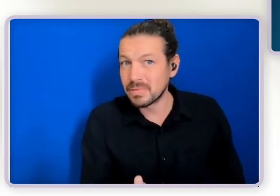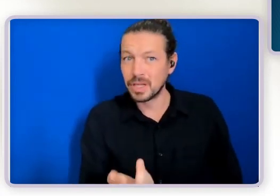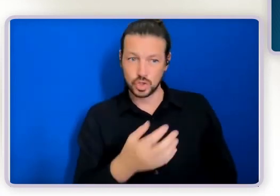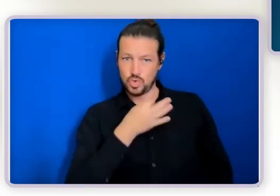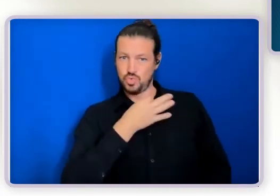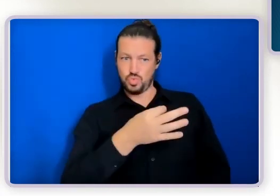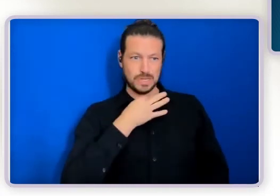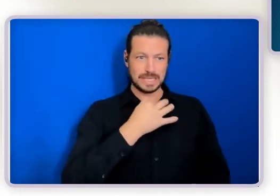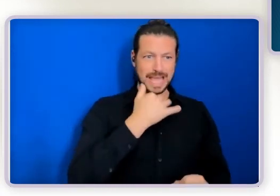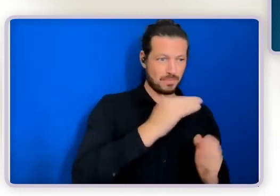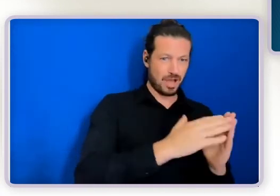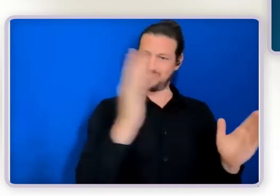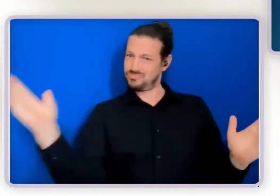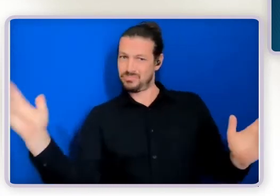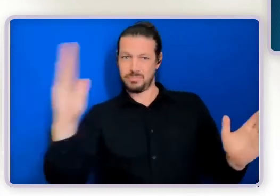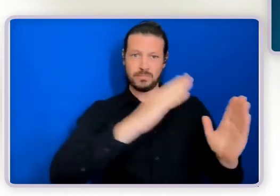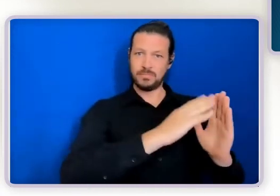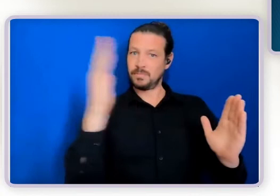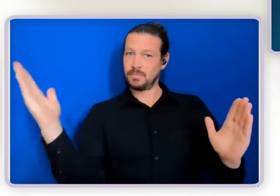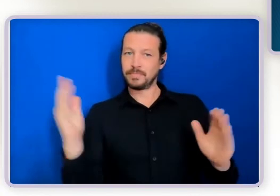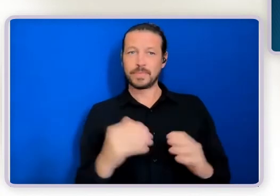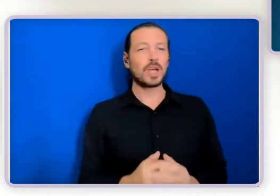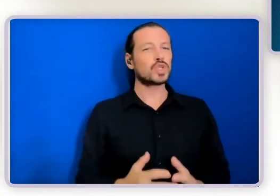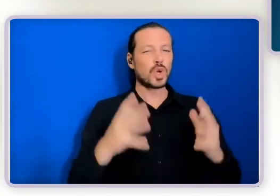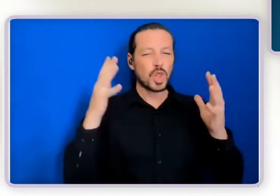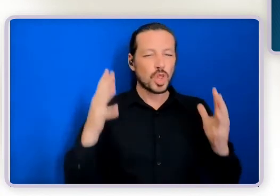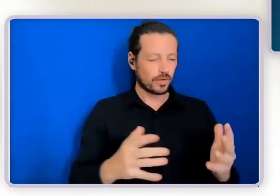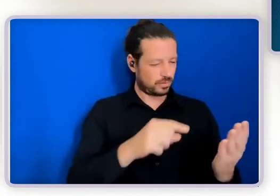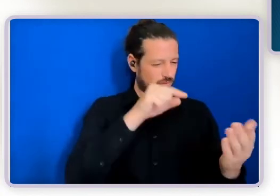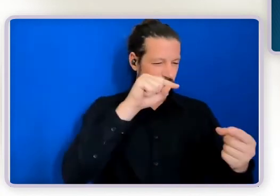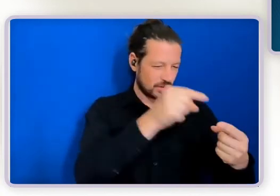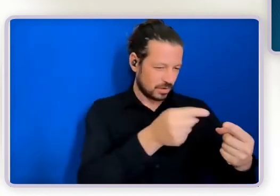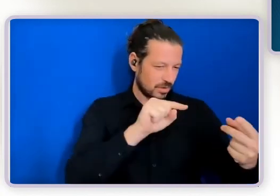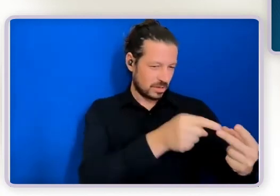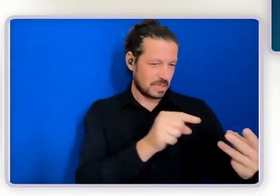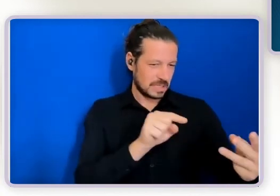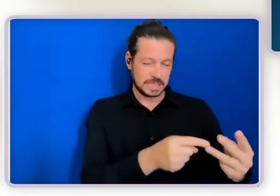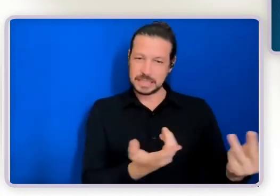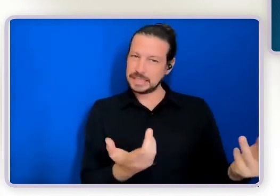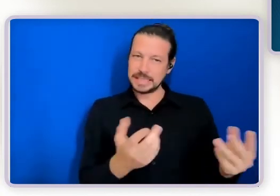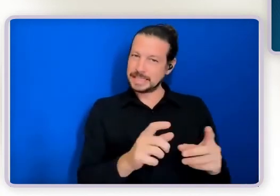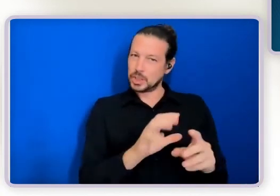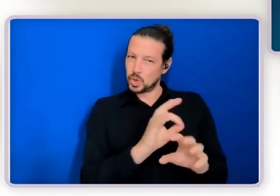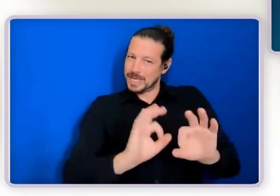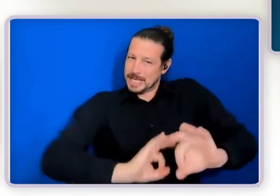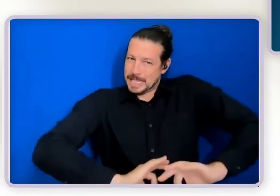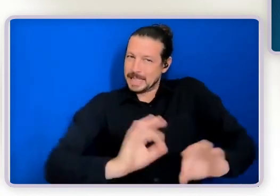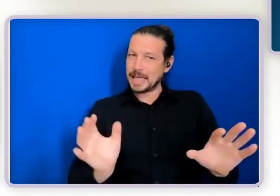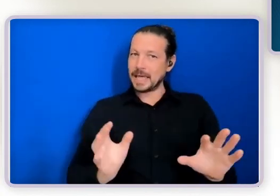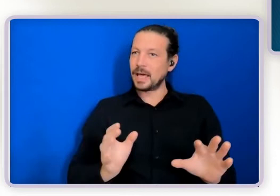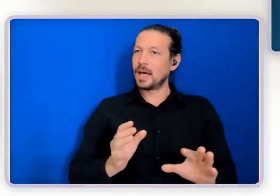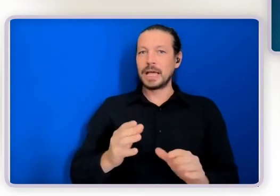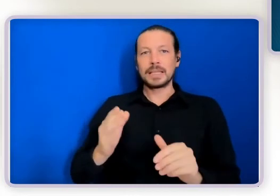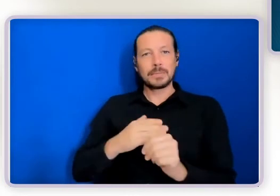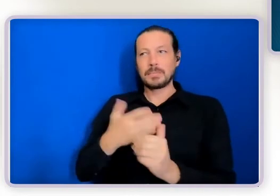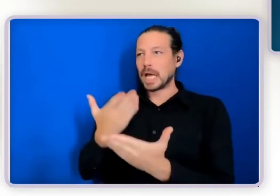of subjective stuff, which each individual uses their own opinion, experience